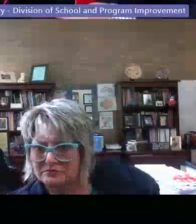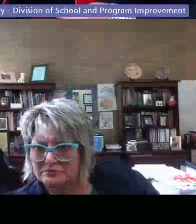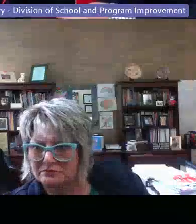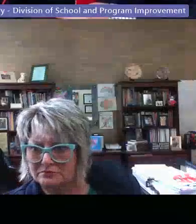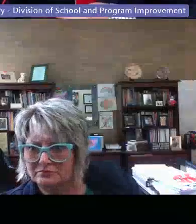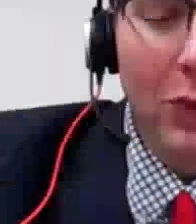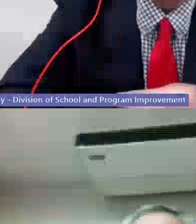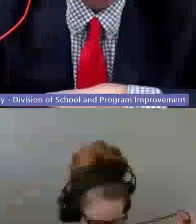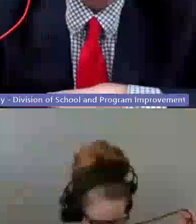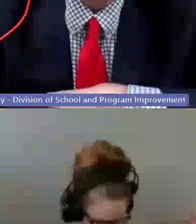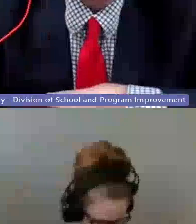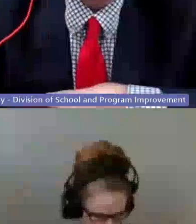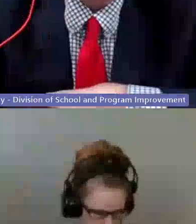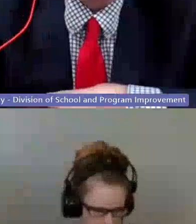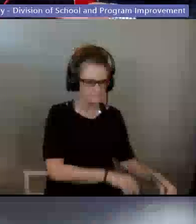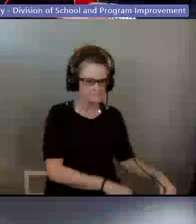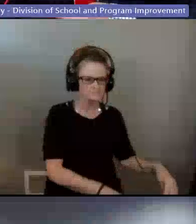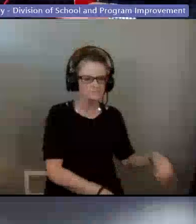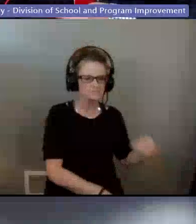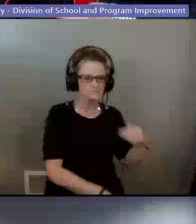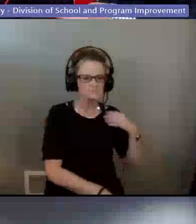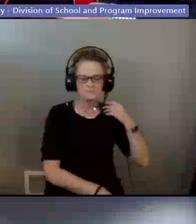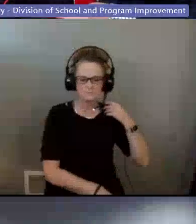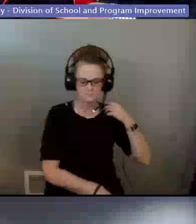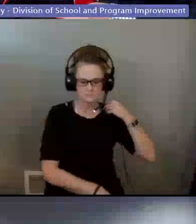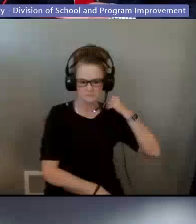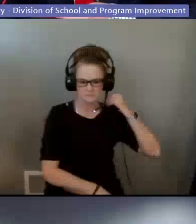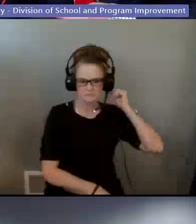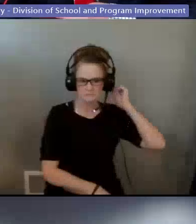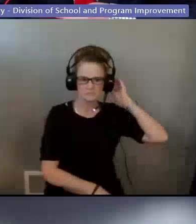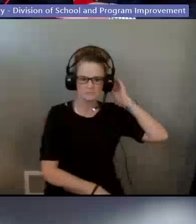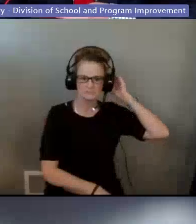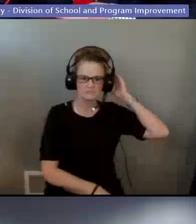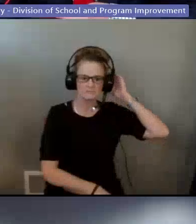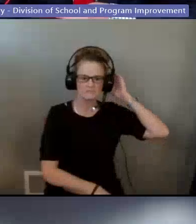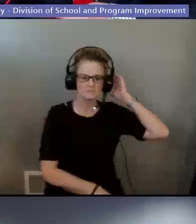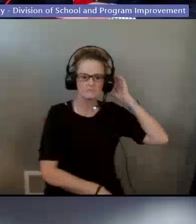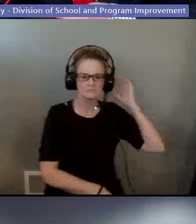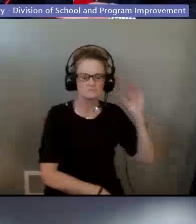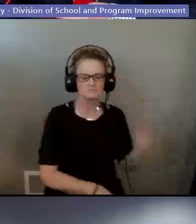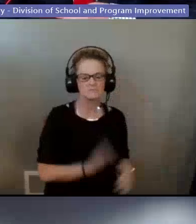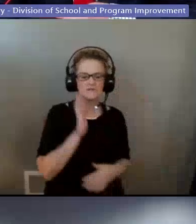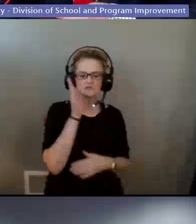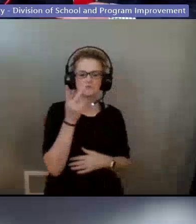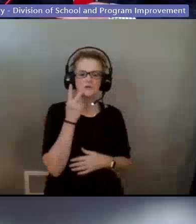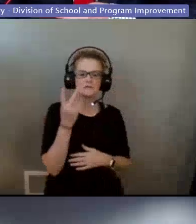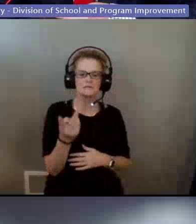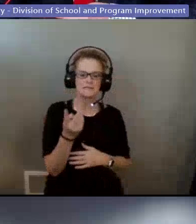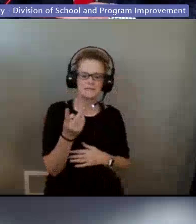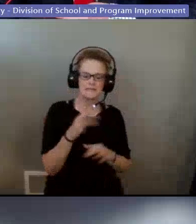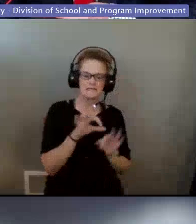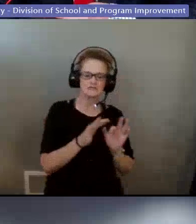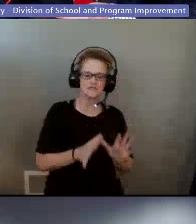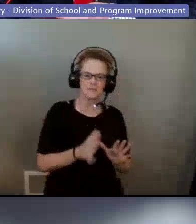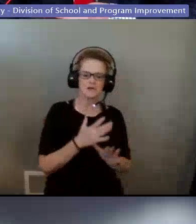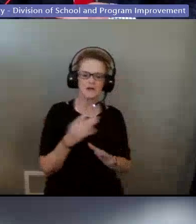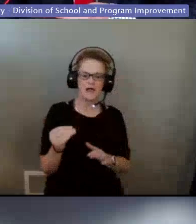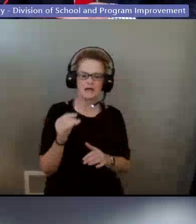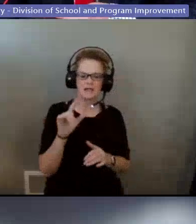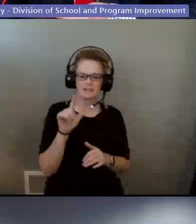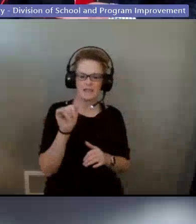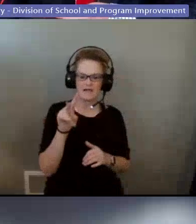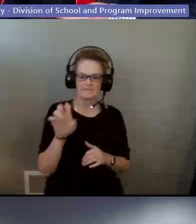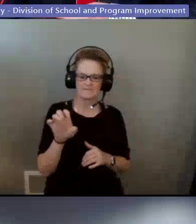Beginning with this webinar, you will see new accessibility features, such as an interpreter and live captioning automatically on your